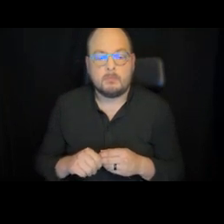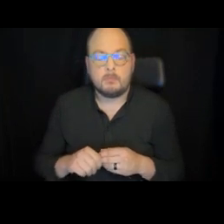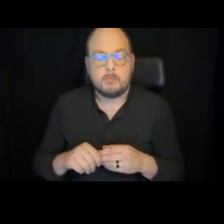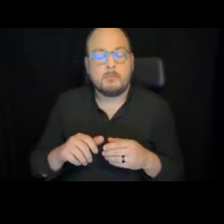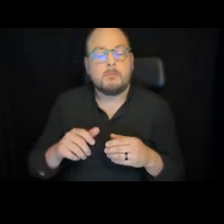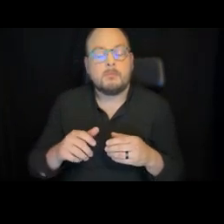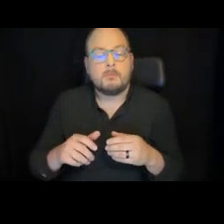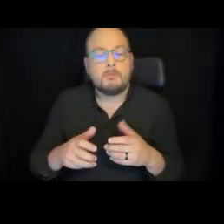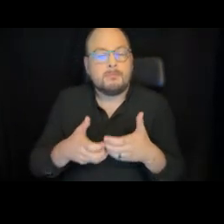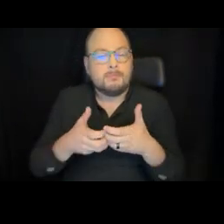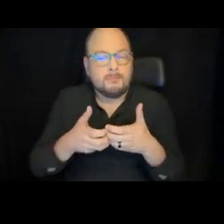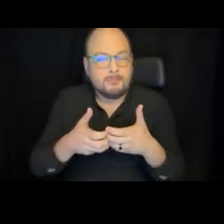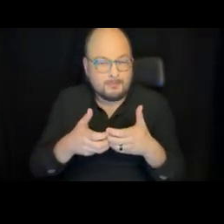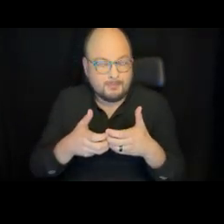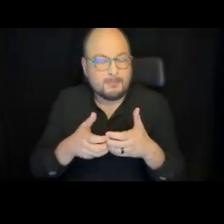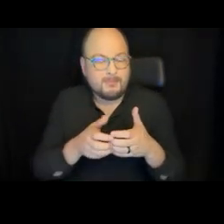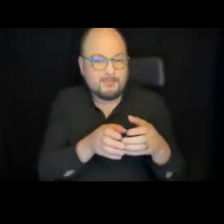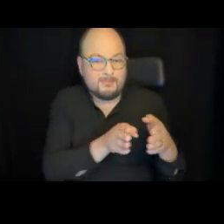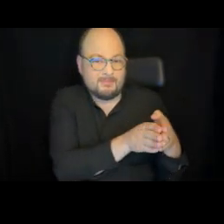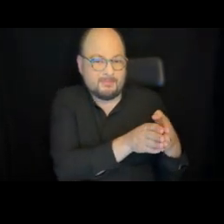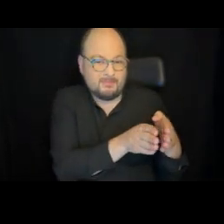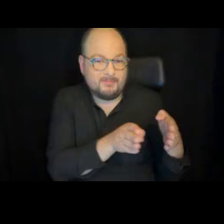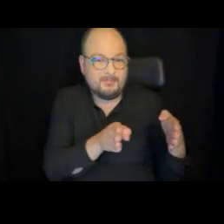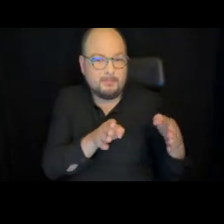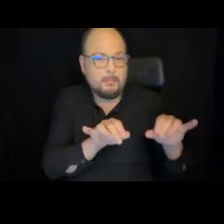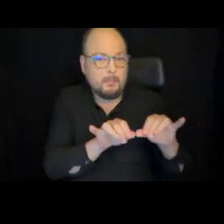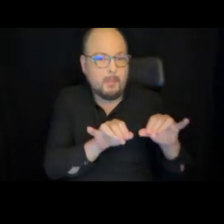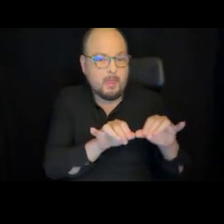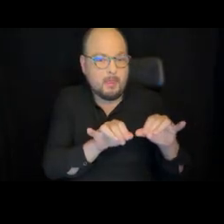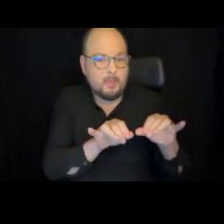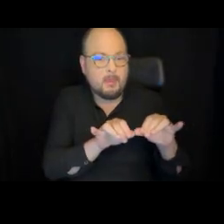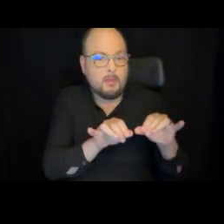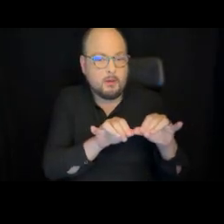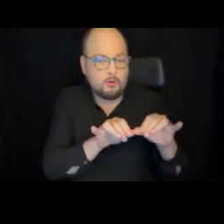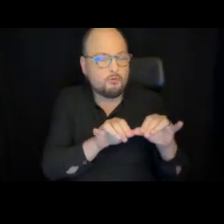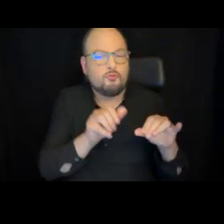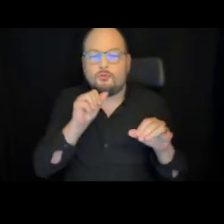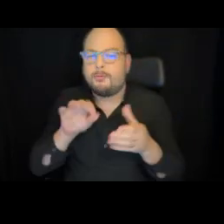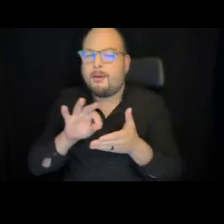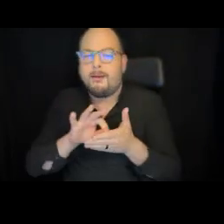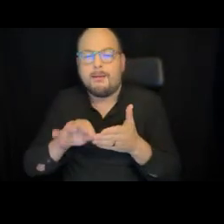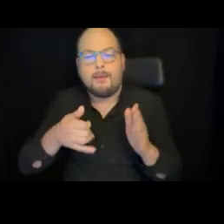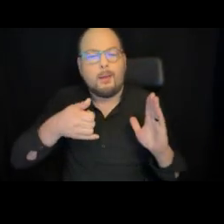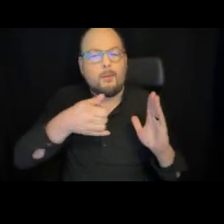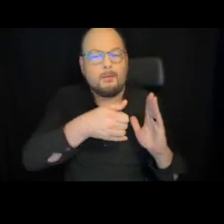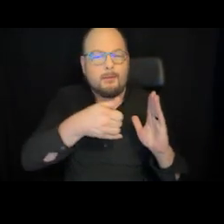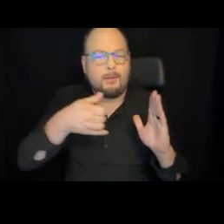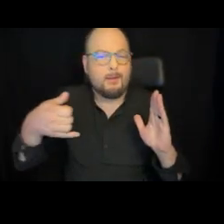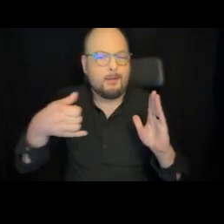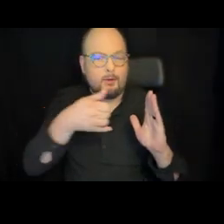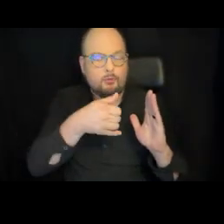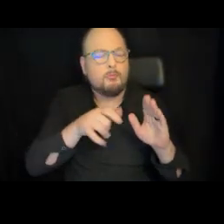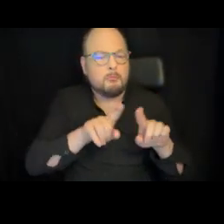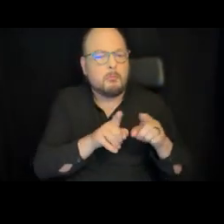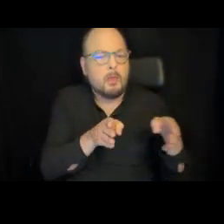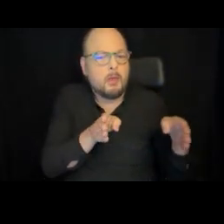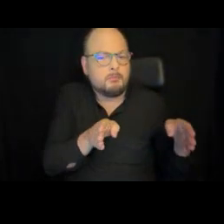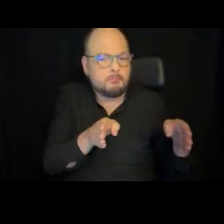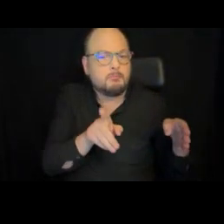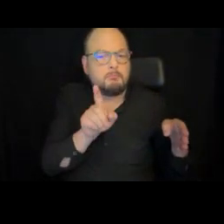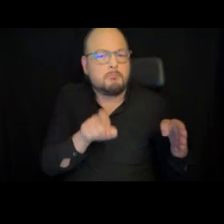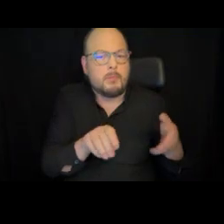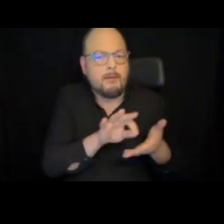the 40-inch clearances. And our next topic is U-shaped kitchens.